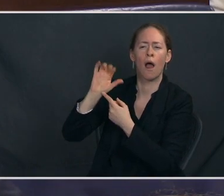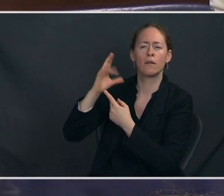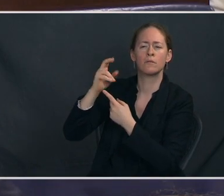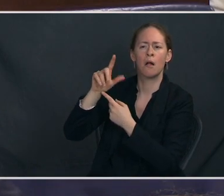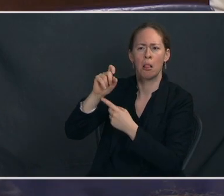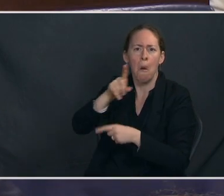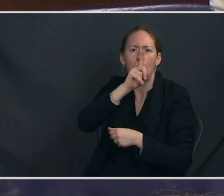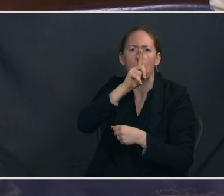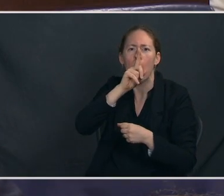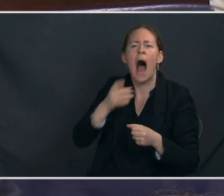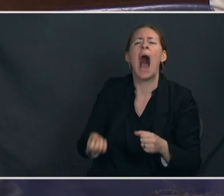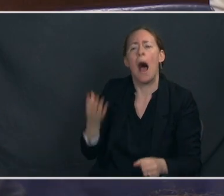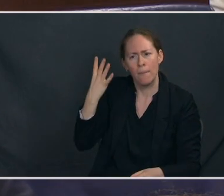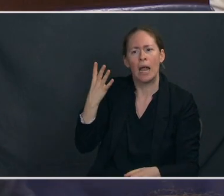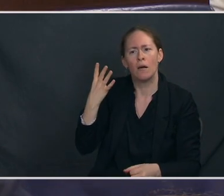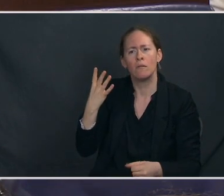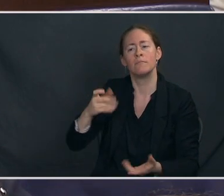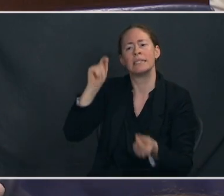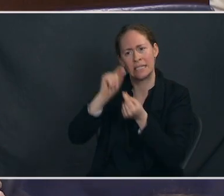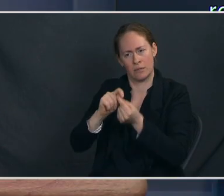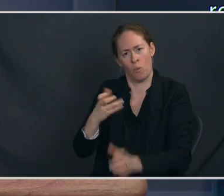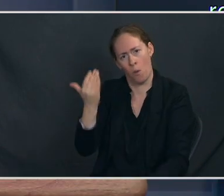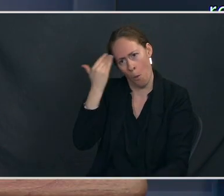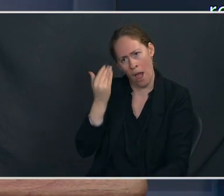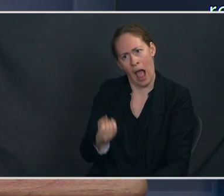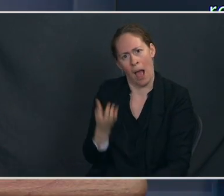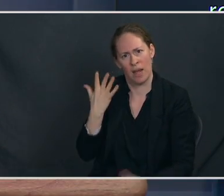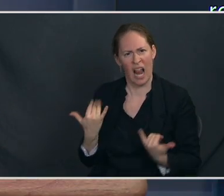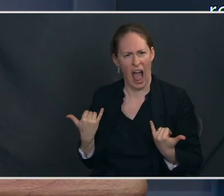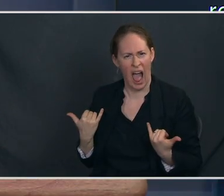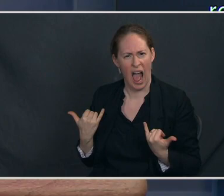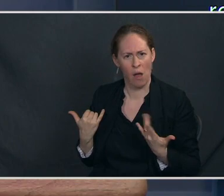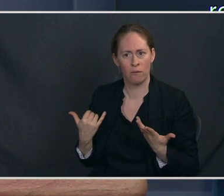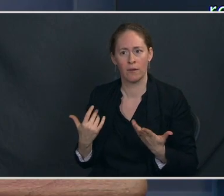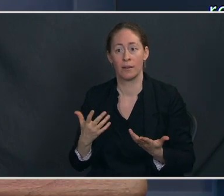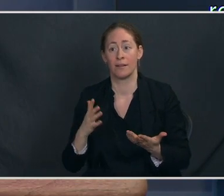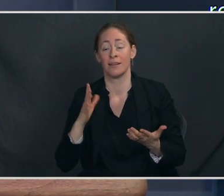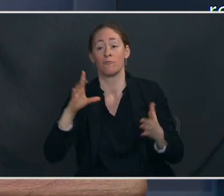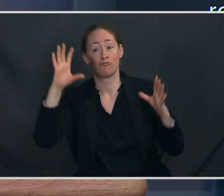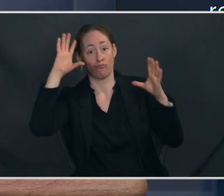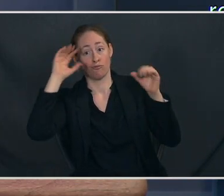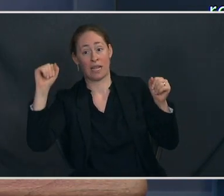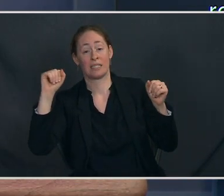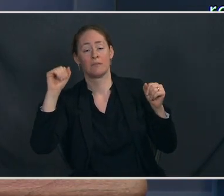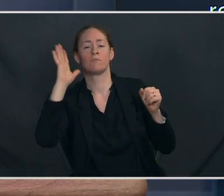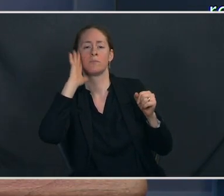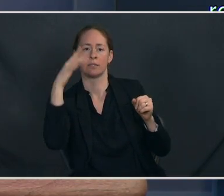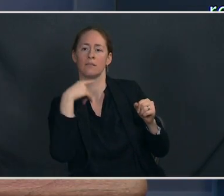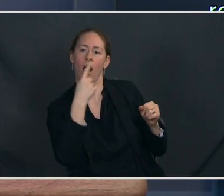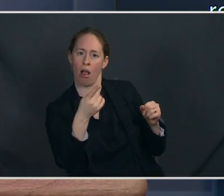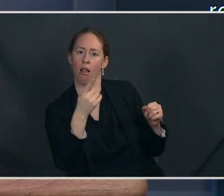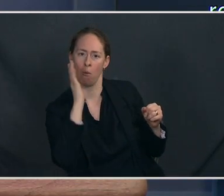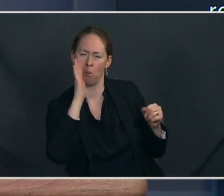stockpile right now? Where do we stand at this moment? Well, the president is going to have more of an update later this